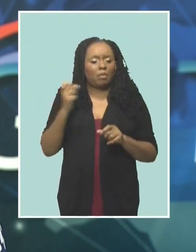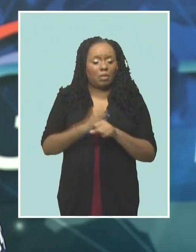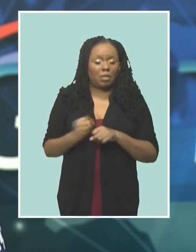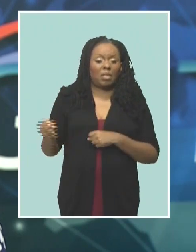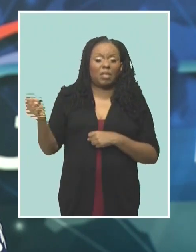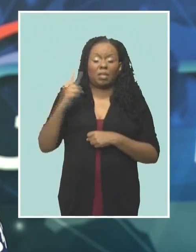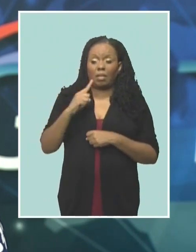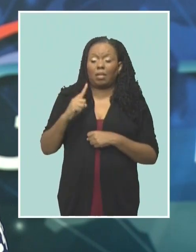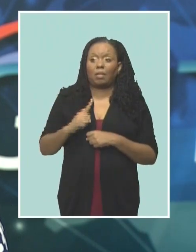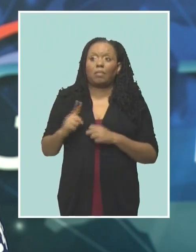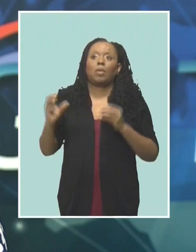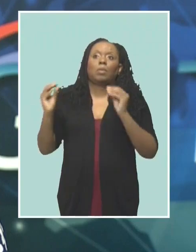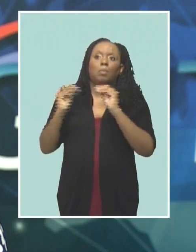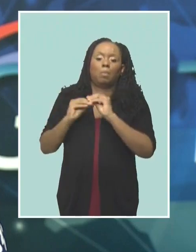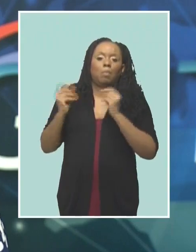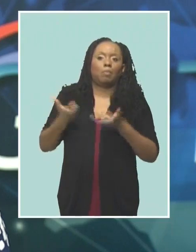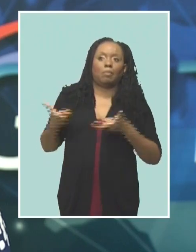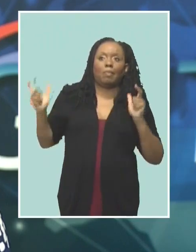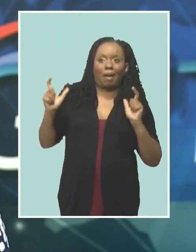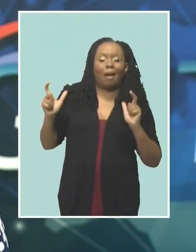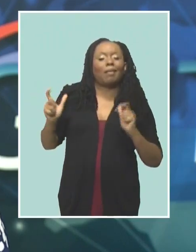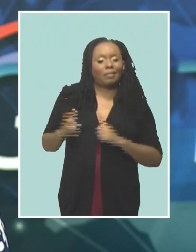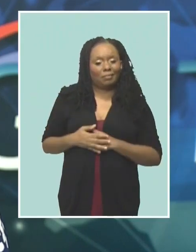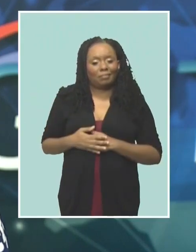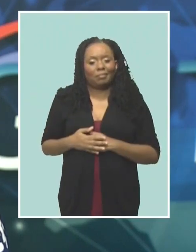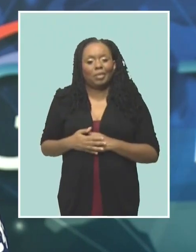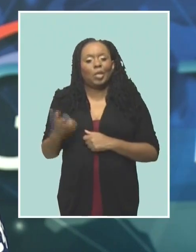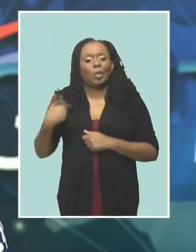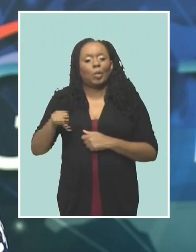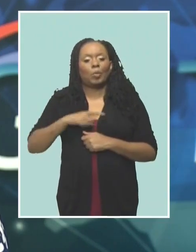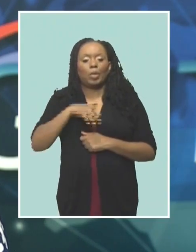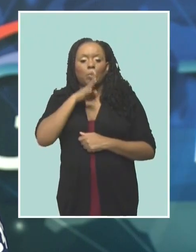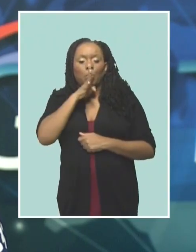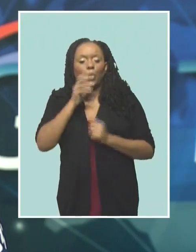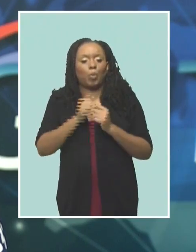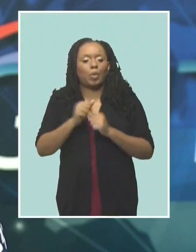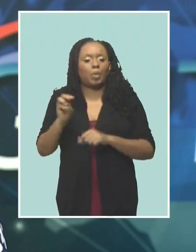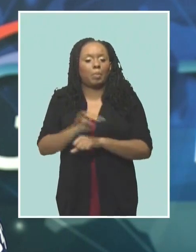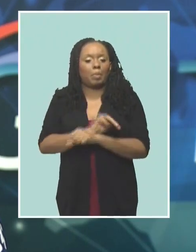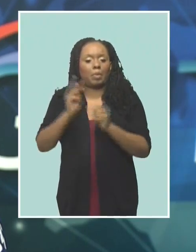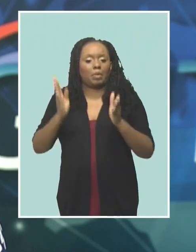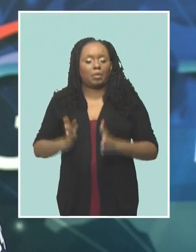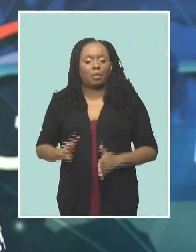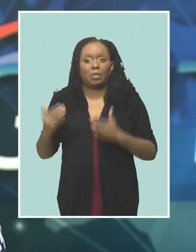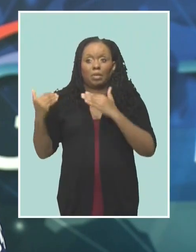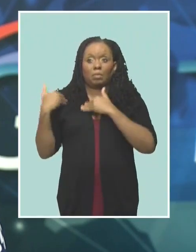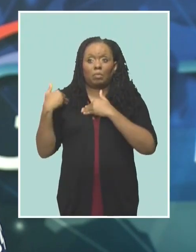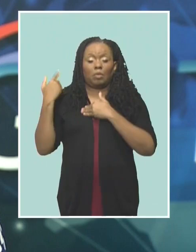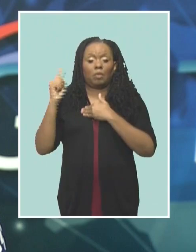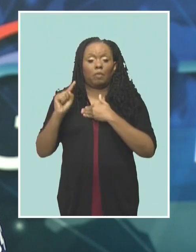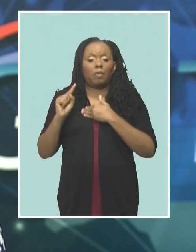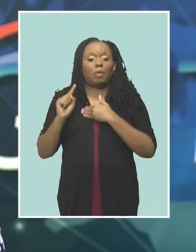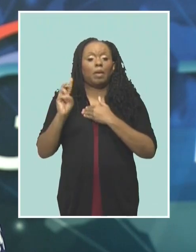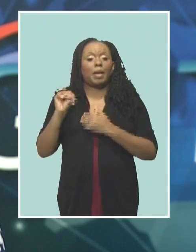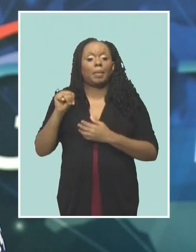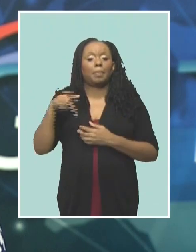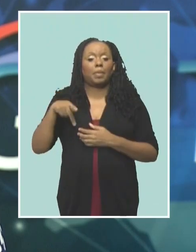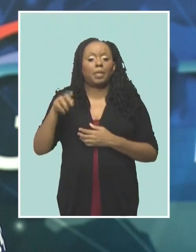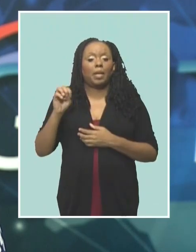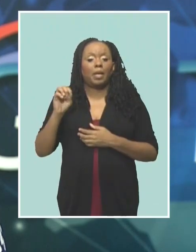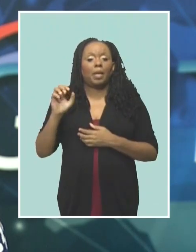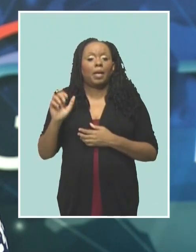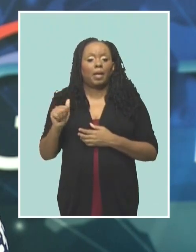make 2025 just as big. CBC News caught up with the Minister of People Empowerment and Elder Affairs at the popular breakfast